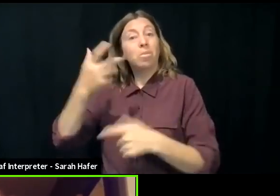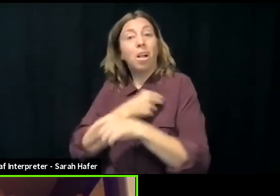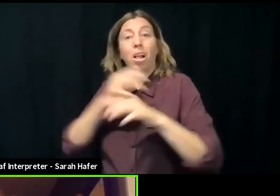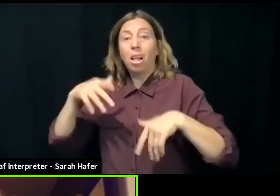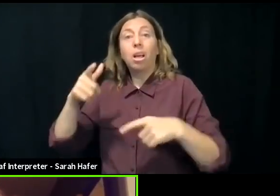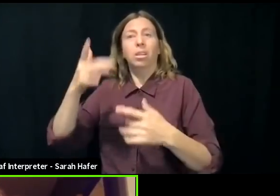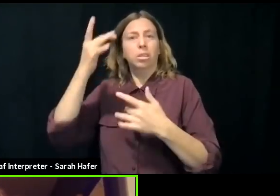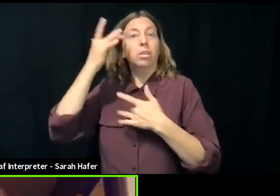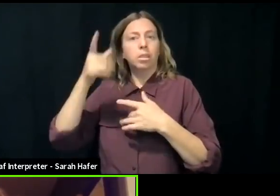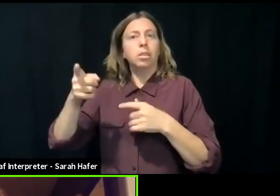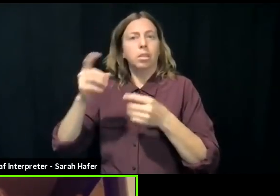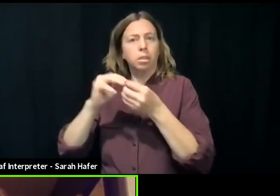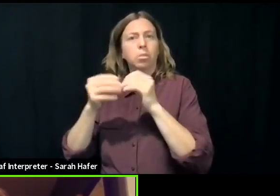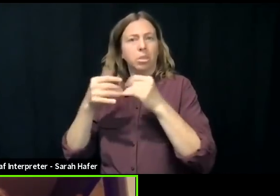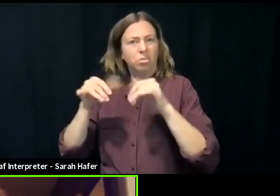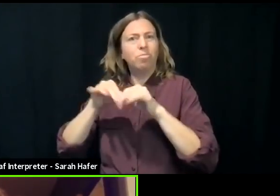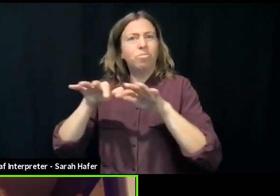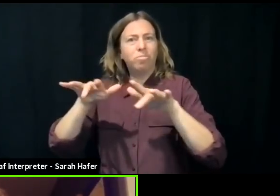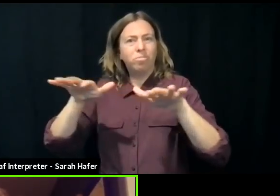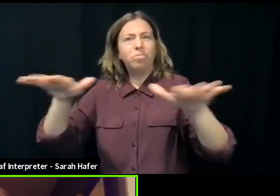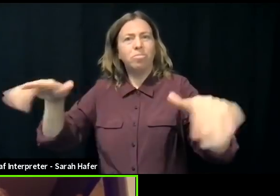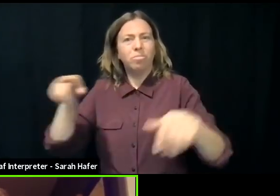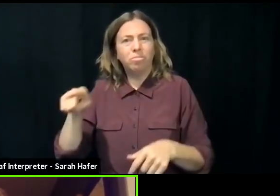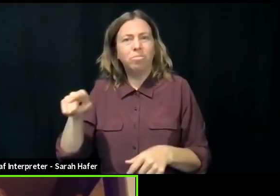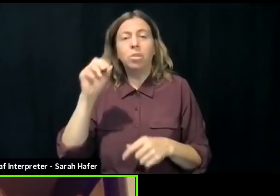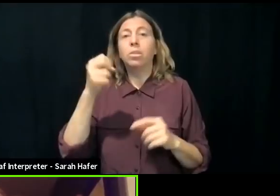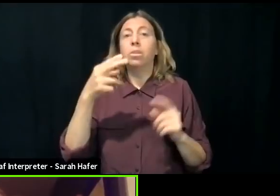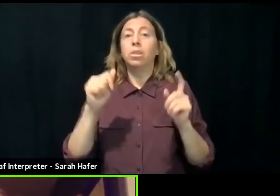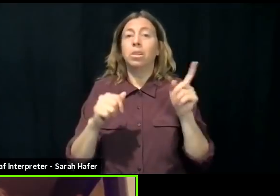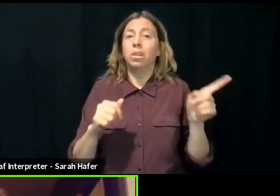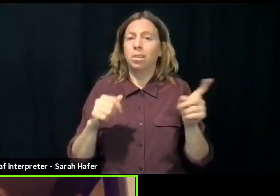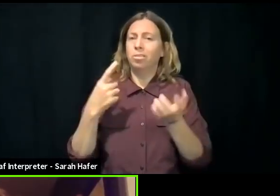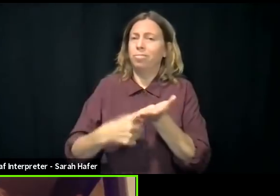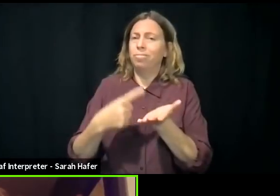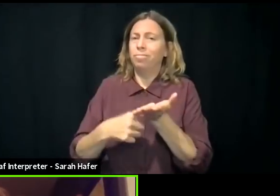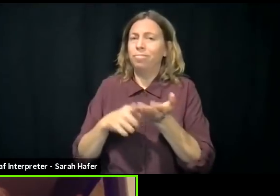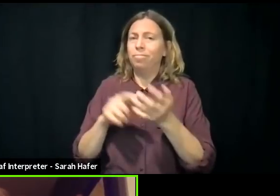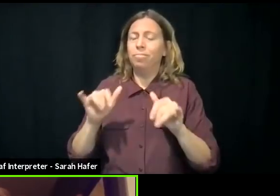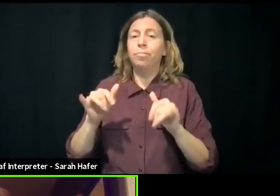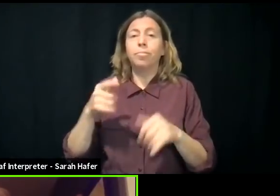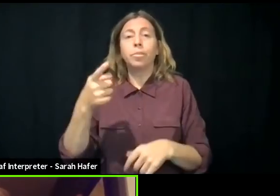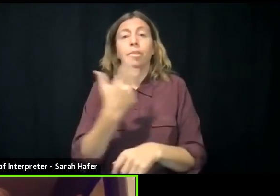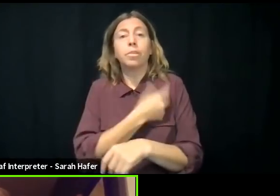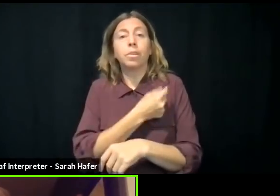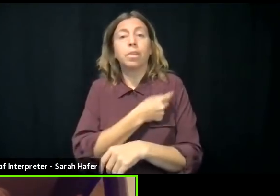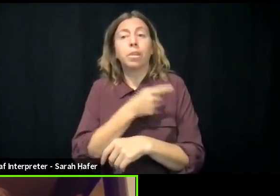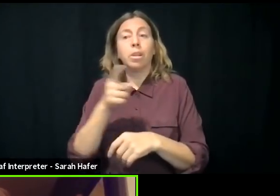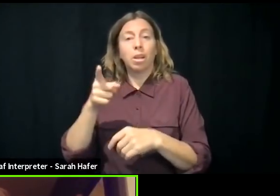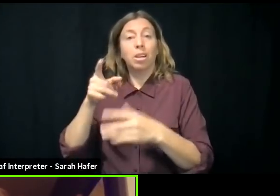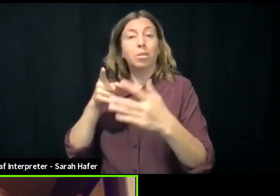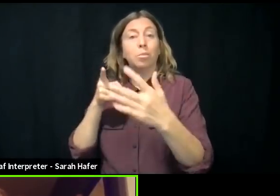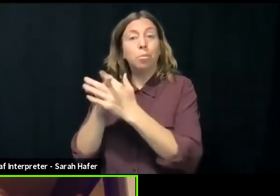report on breakthrough cases amongst people who are vaccinated in May. The report found that 98% of